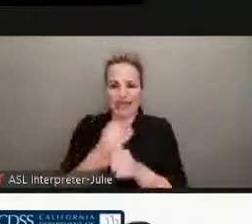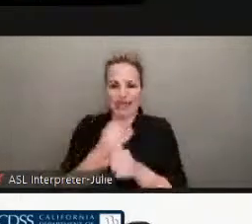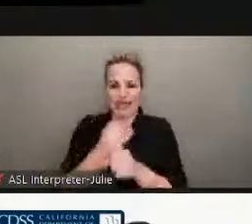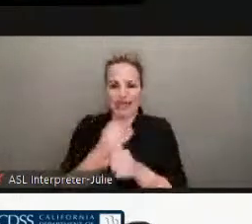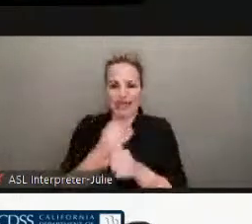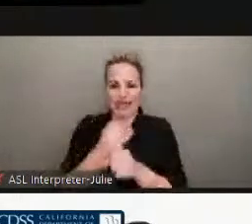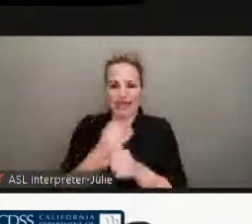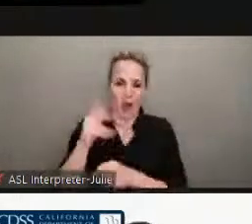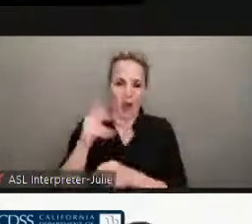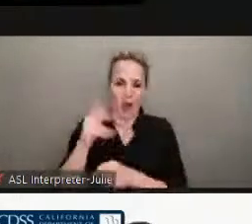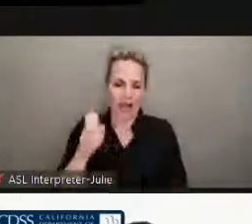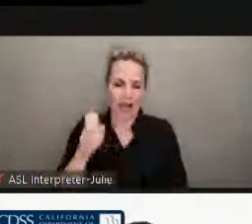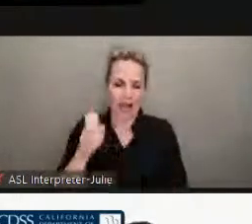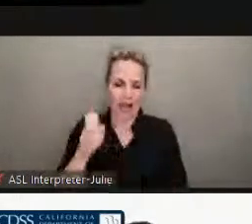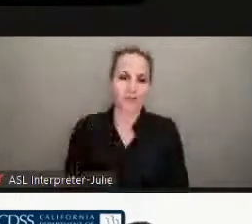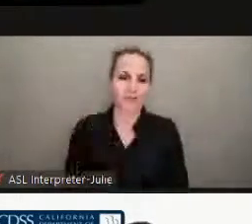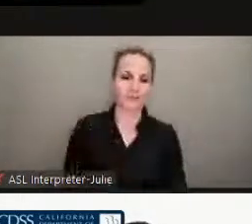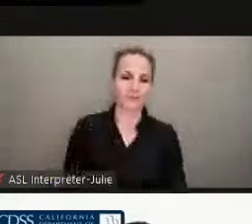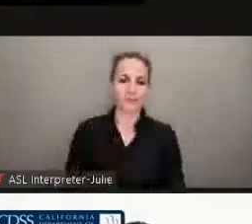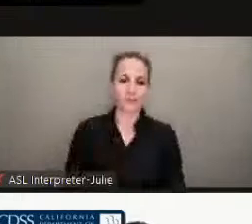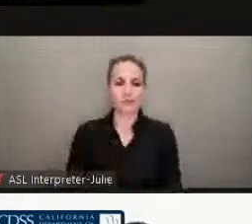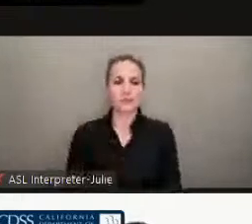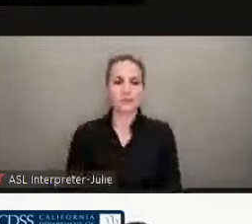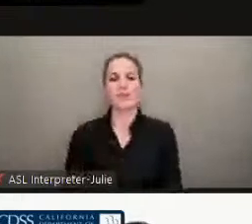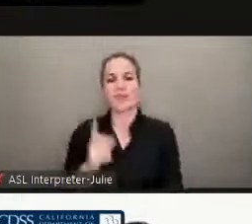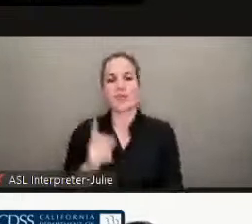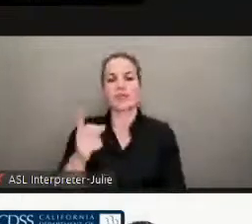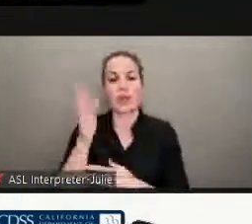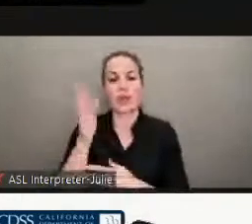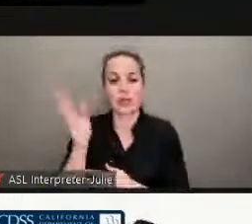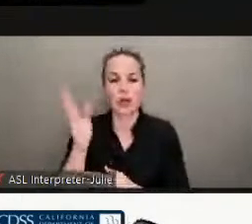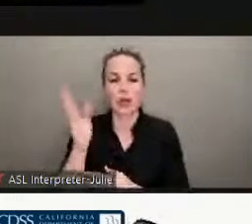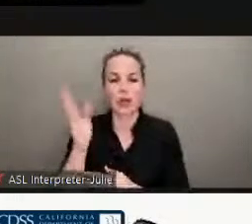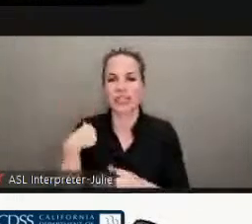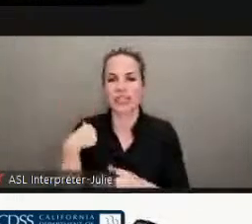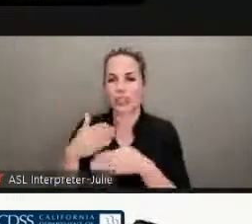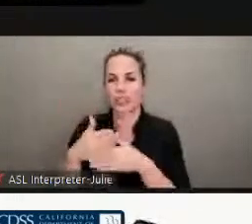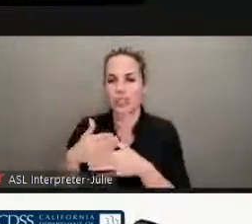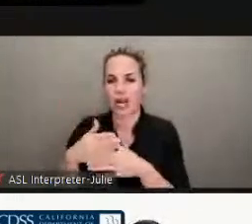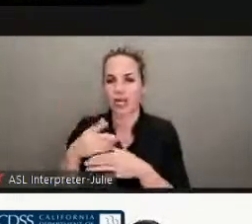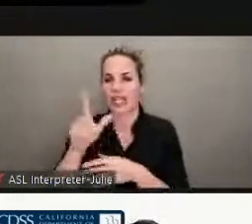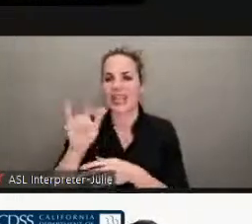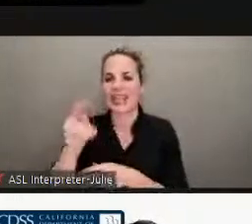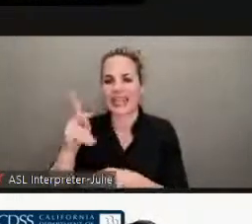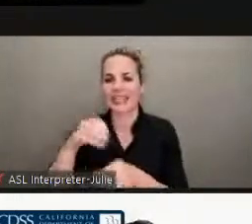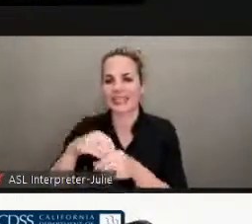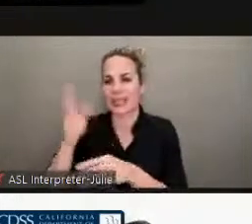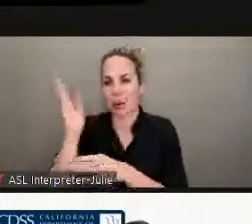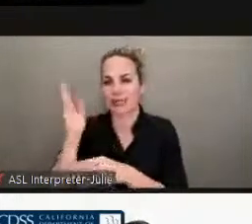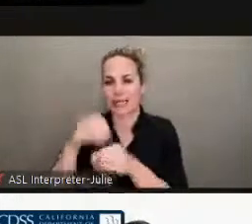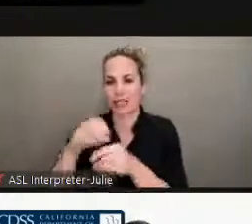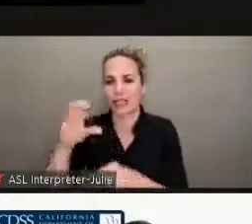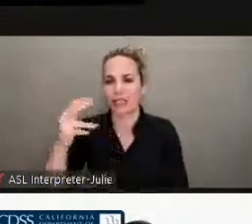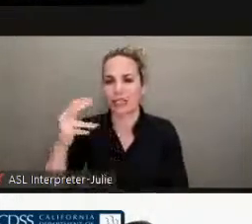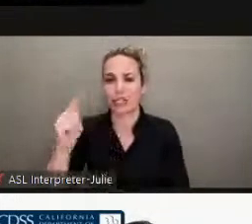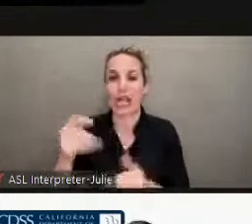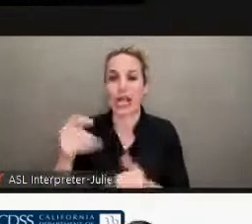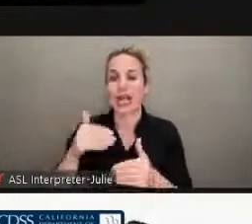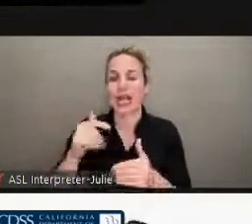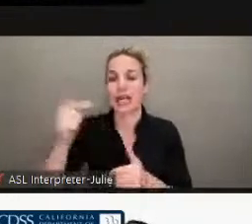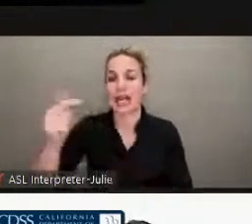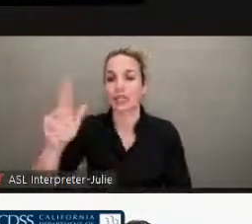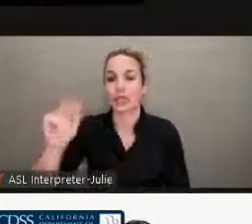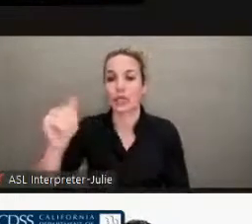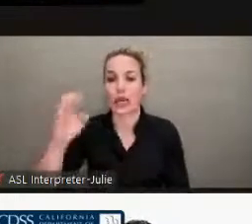the Rate and Quality JLMC presentation will be shared in the chat. Next, I will pass it over to Rachel, our Child